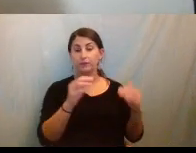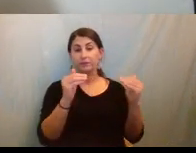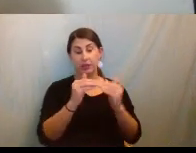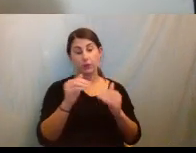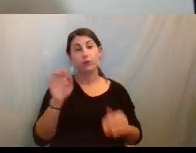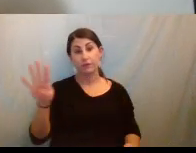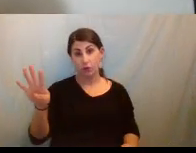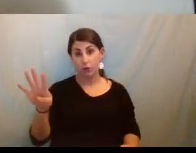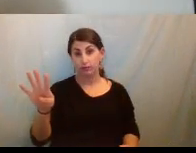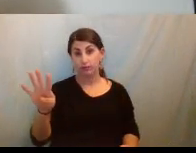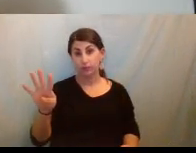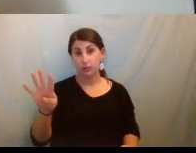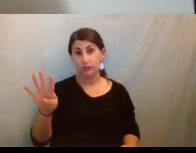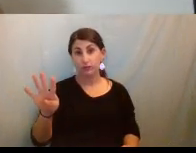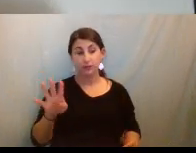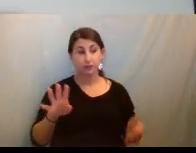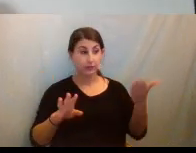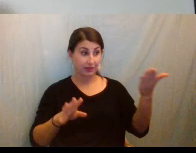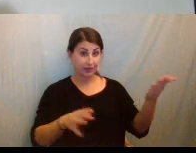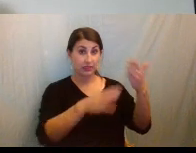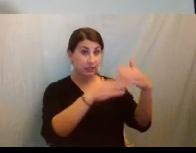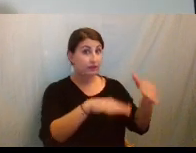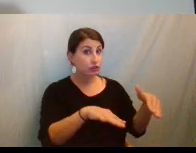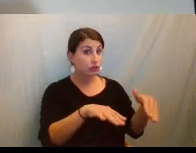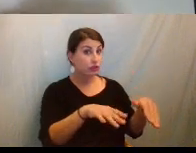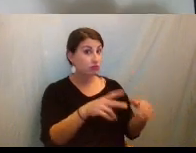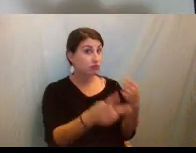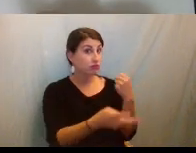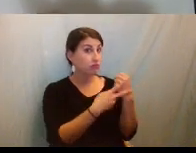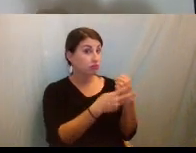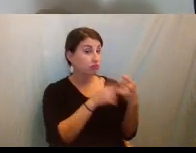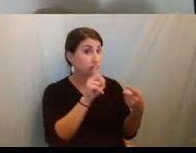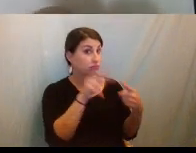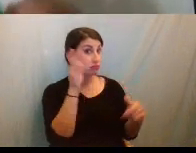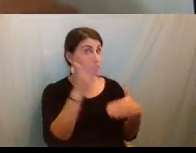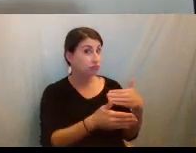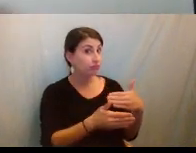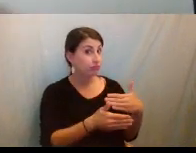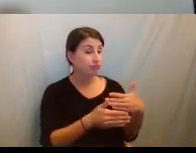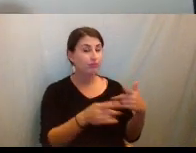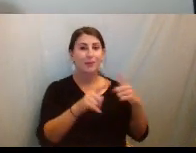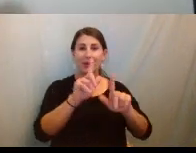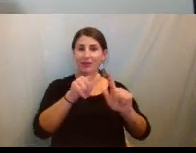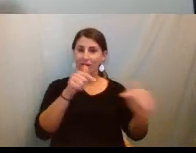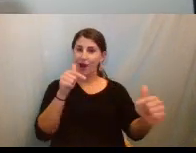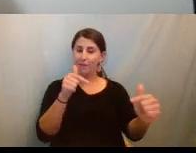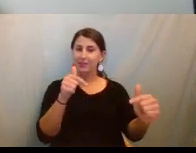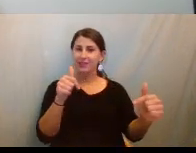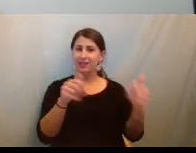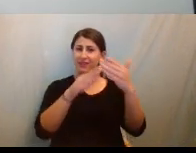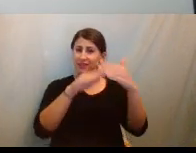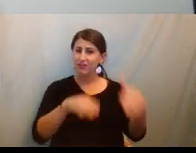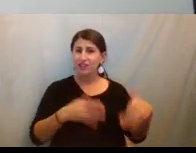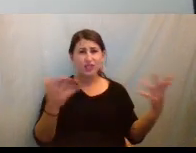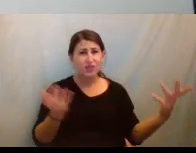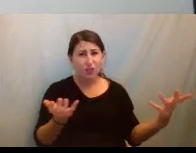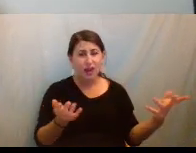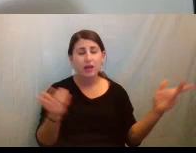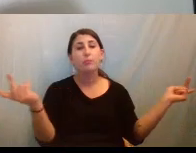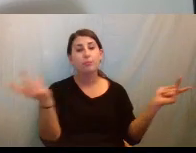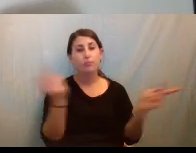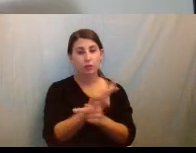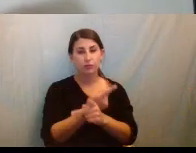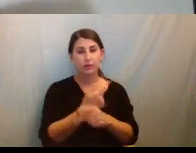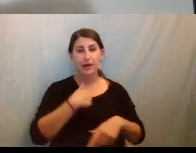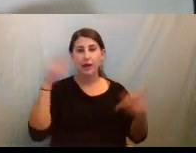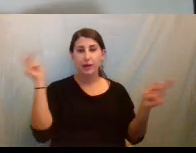by 2 equals 4. Now this is division. I'm saving it for last. All right, but the inverse of division is multiplication,